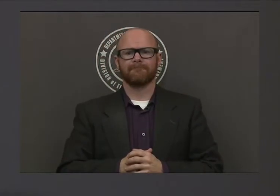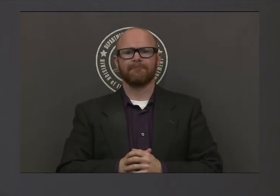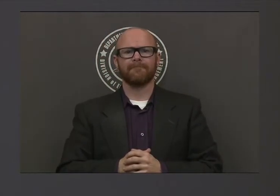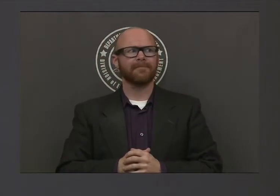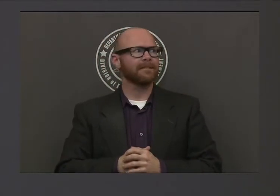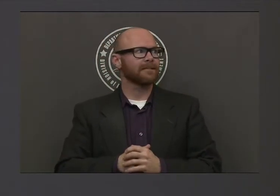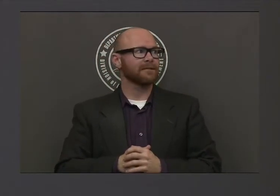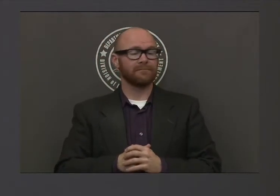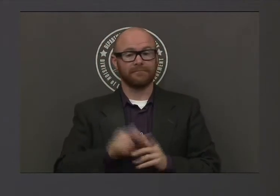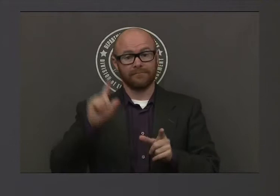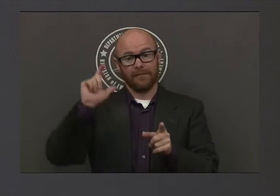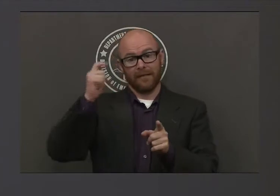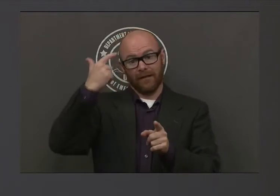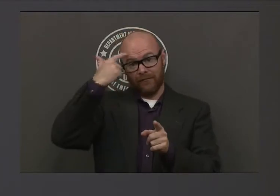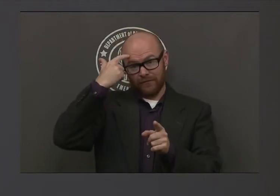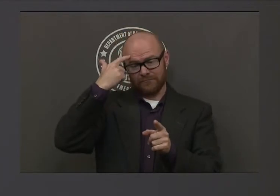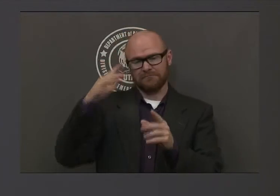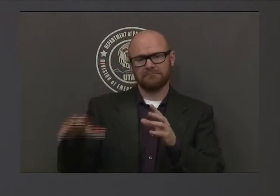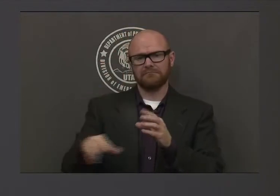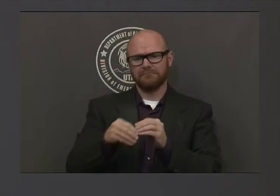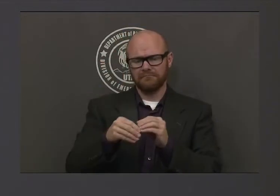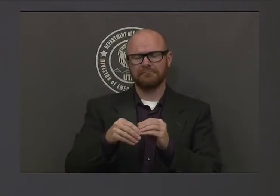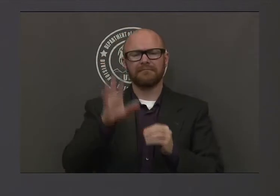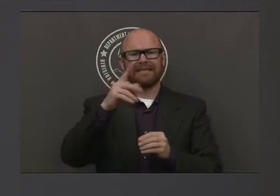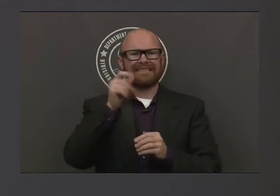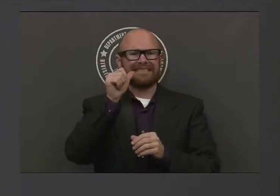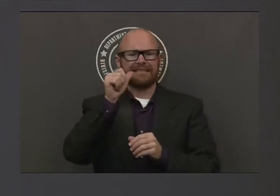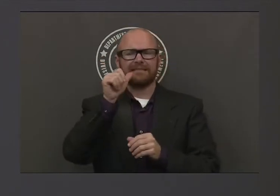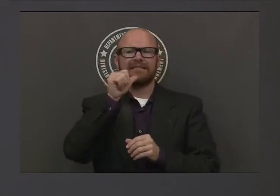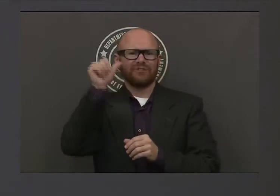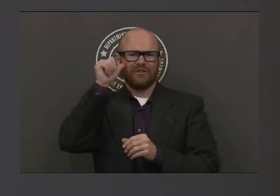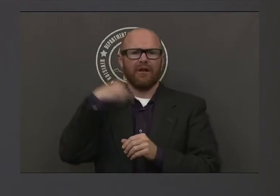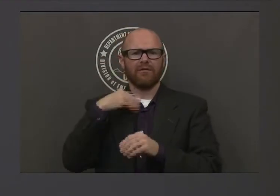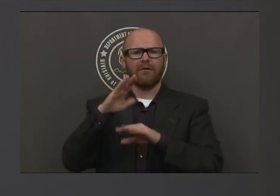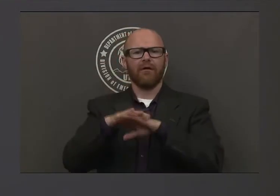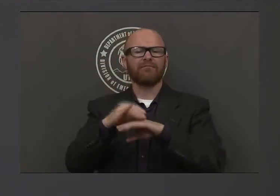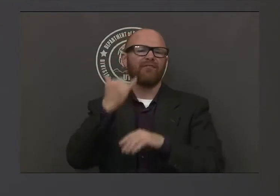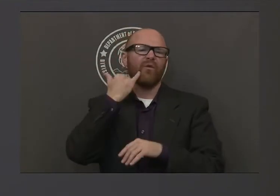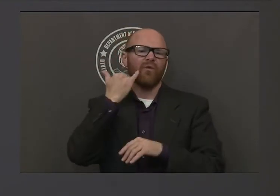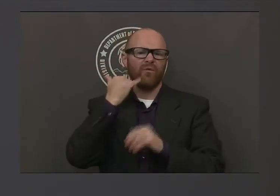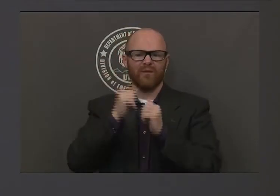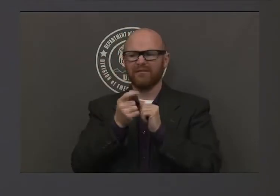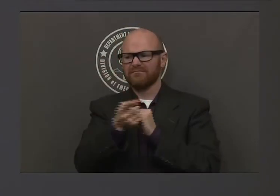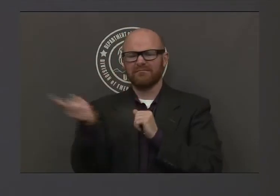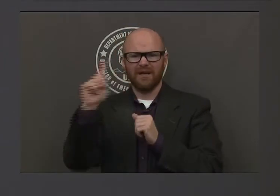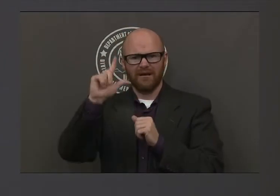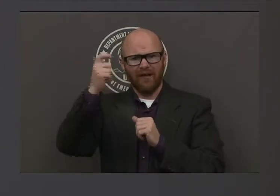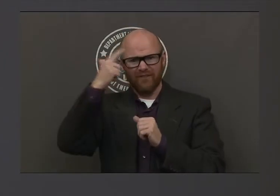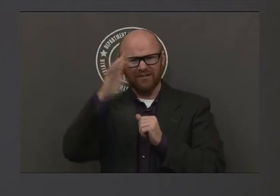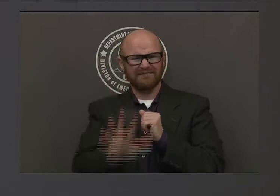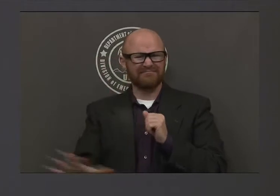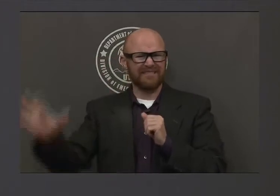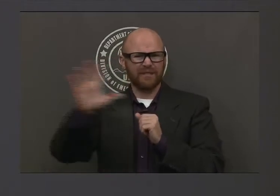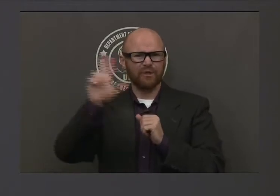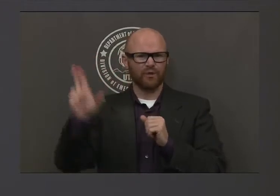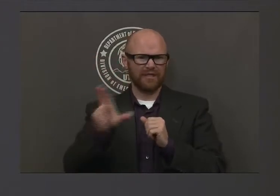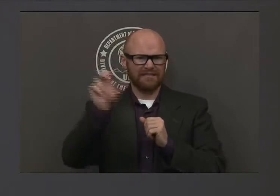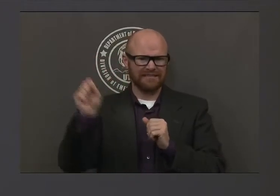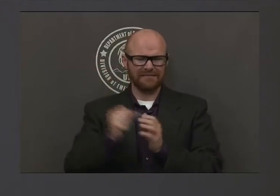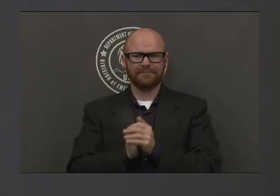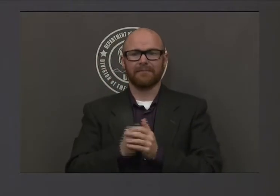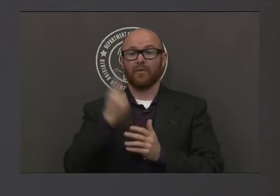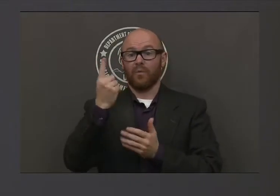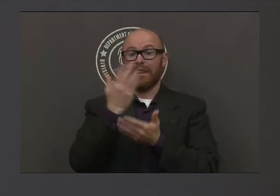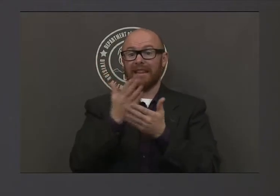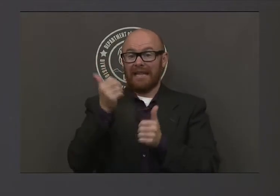I'll just add, Jed, that again, I was on a phone call with all the governors here just a couple of days ago, and one of the things that